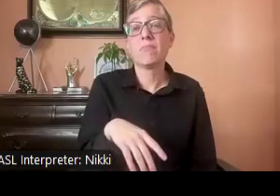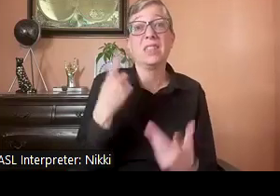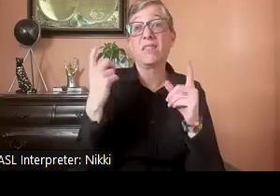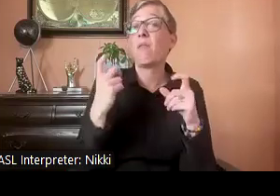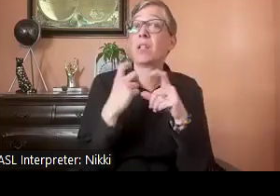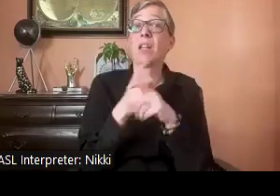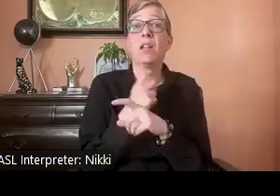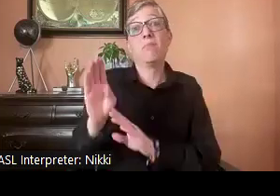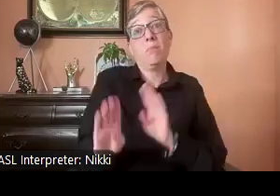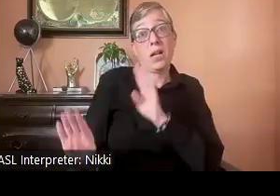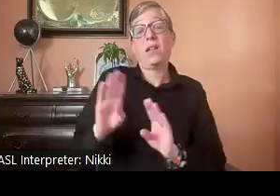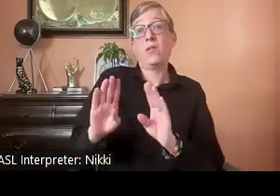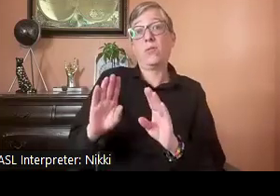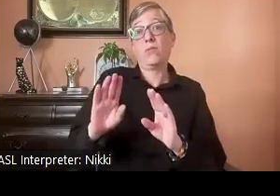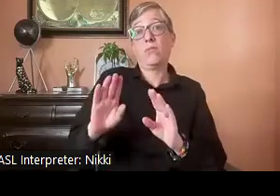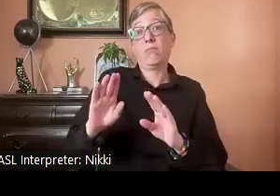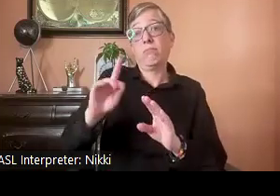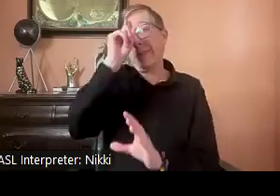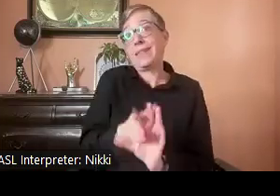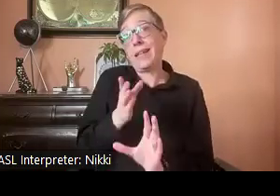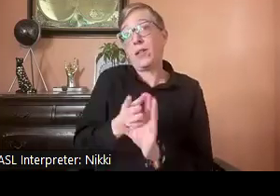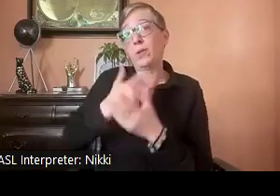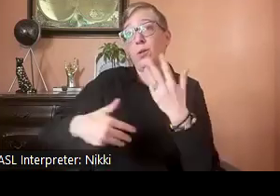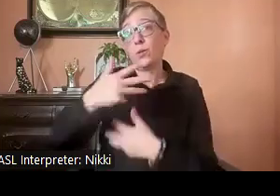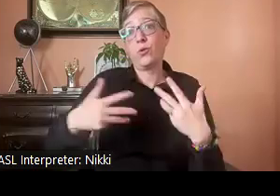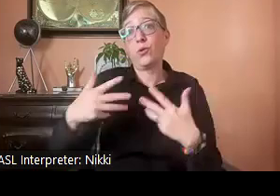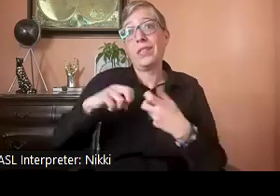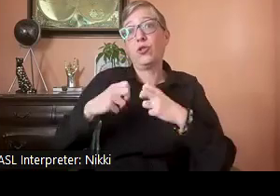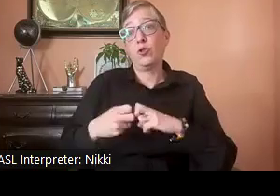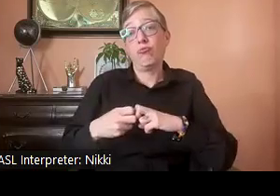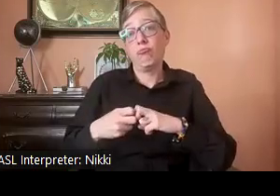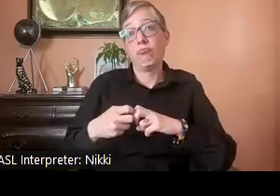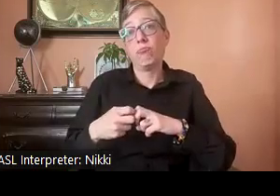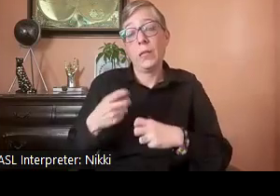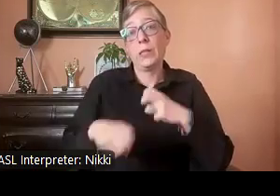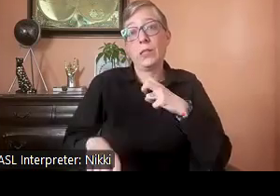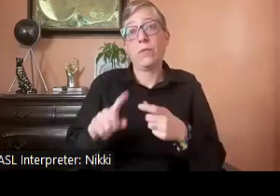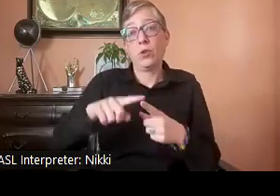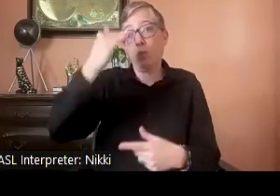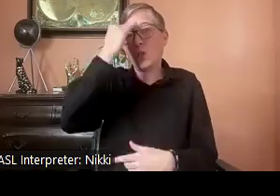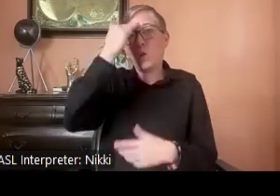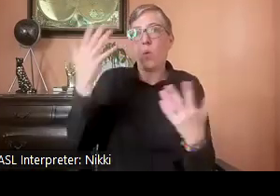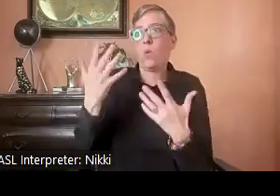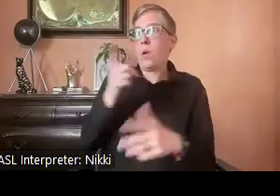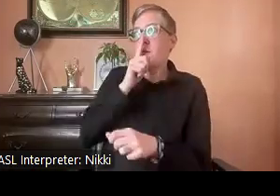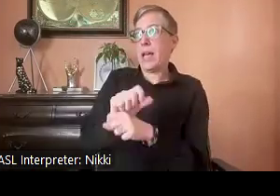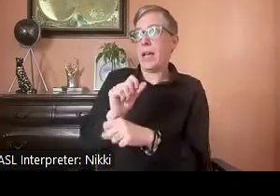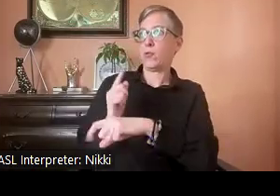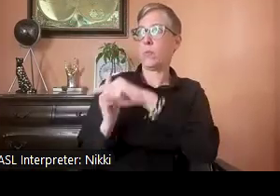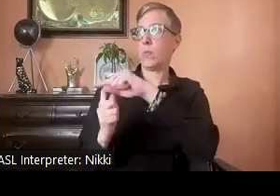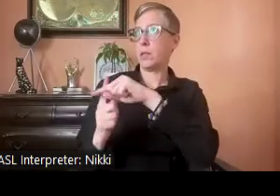biopsychosocial thing, and it makes it difficult to really nail down what are the positive effects and any